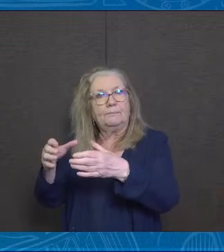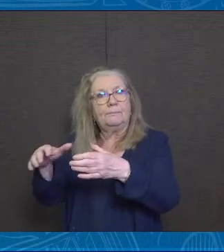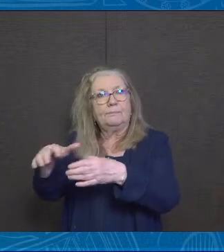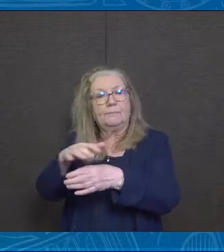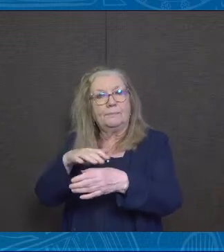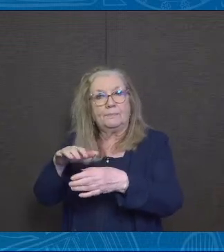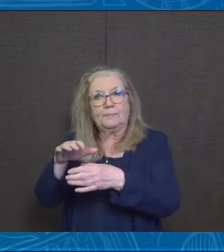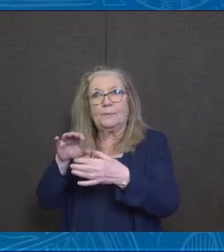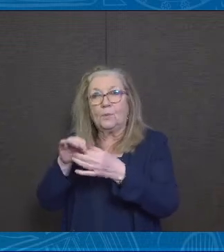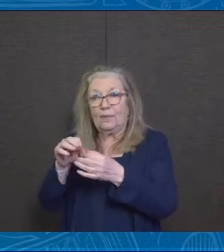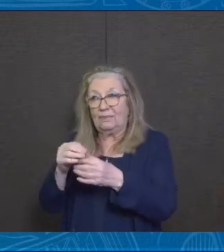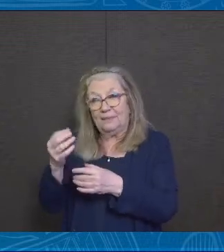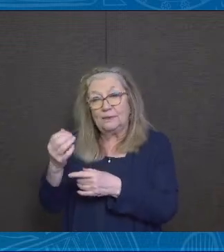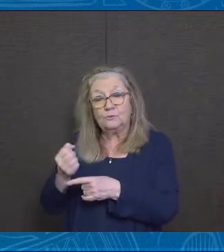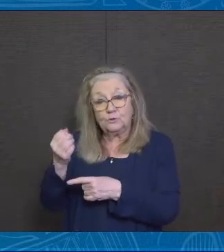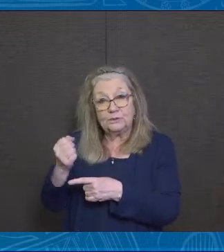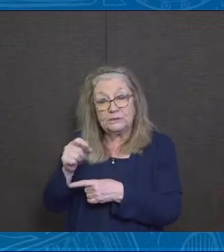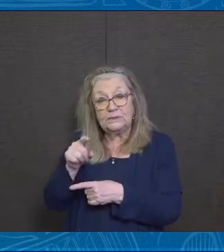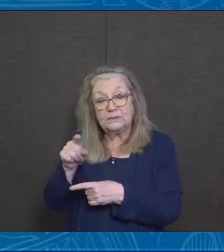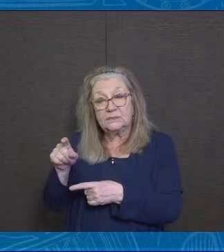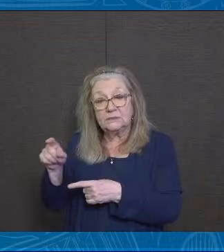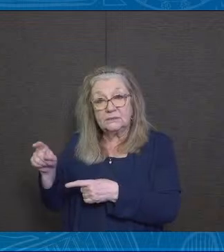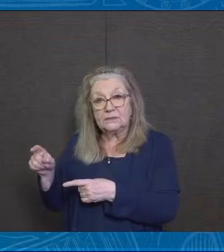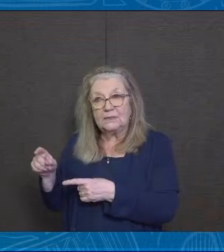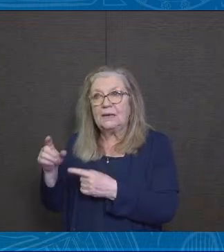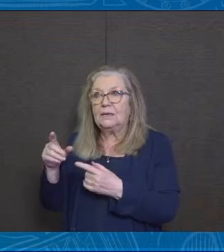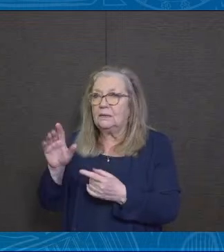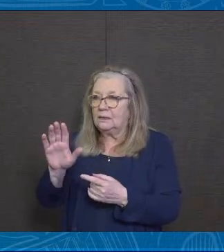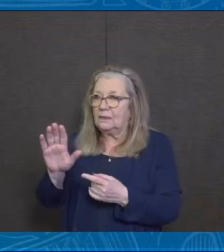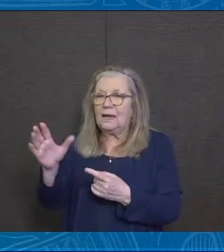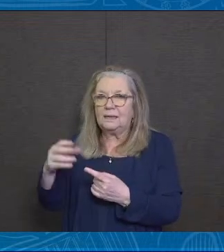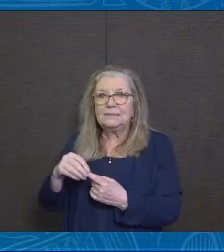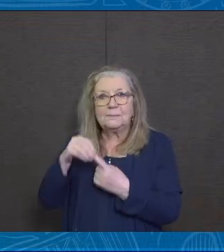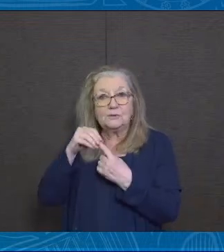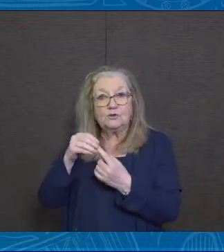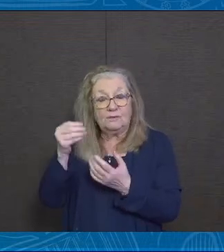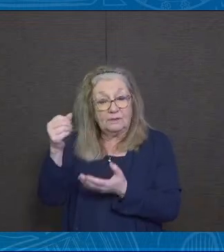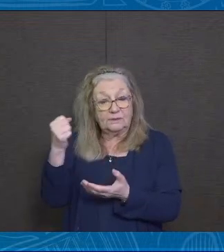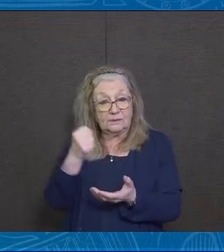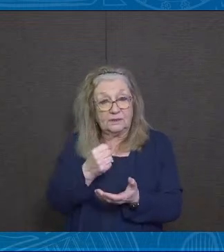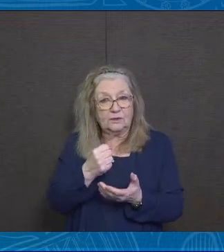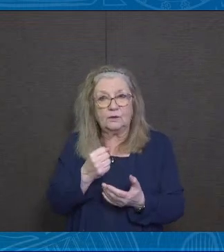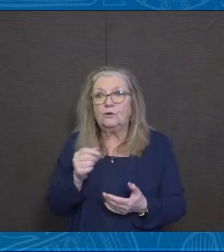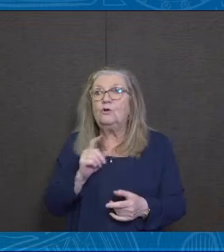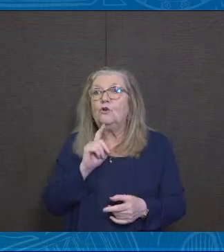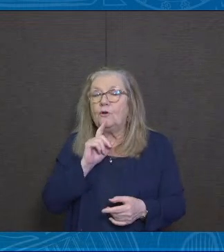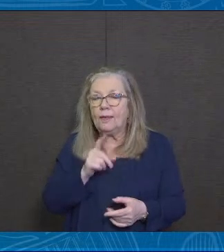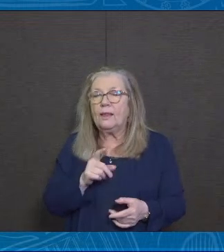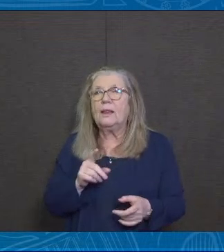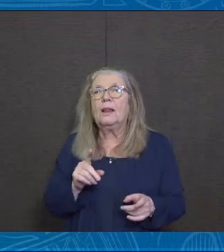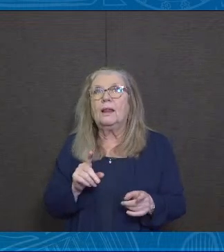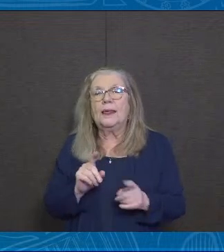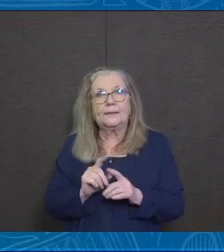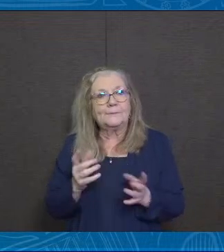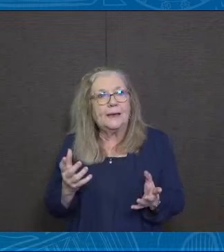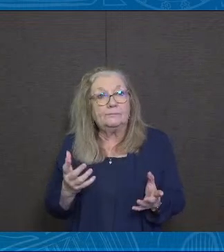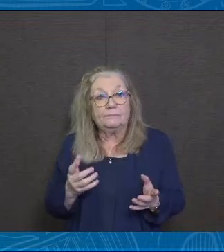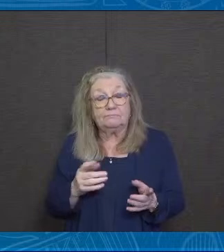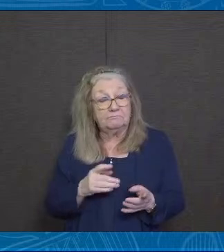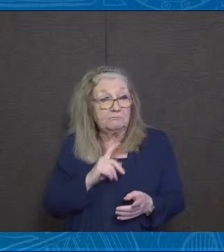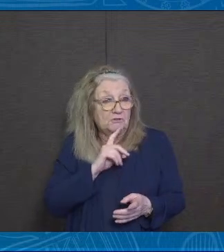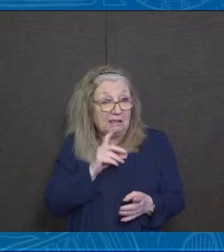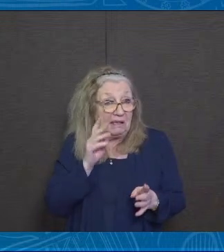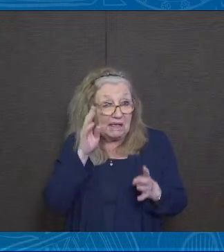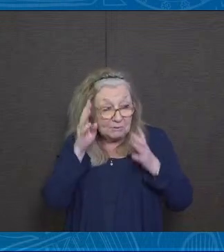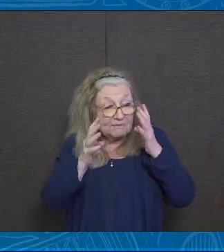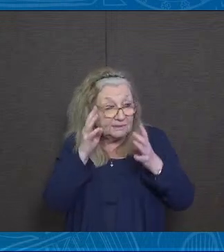type insurance, and then against that you have the Prime Minister's Special Fund. Really innovative, and I can tell you that in